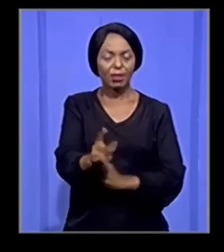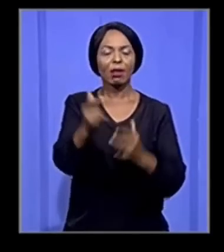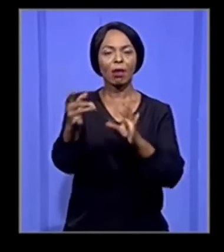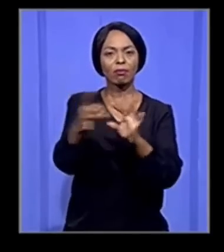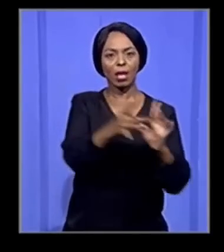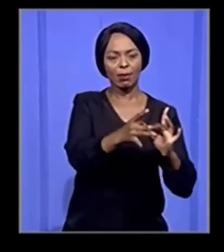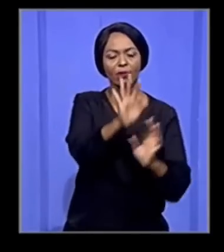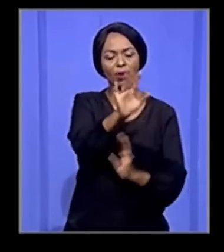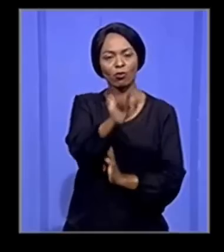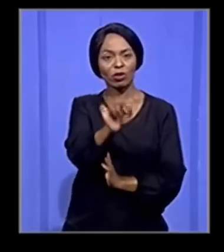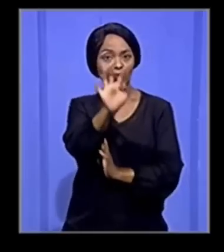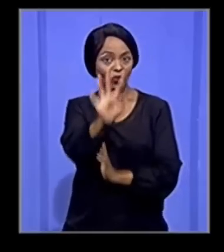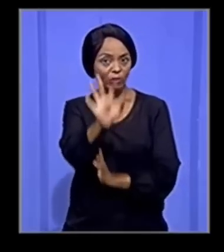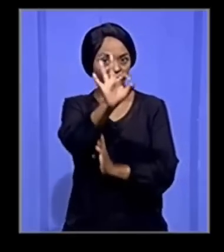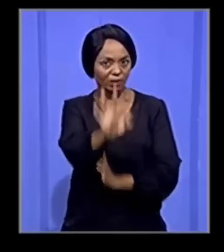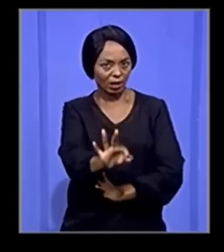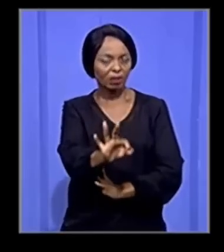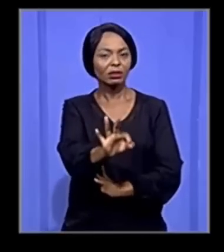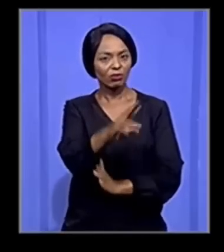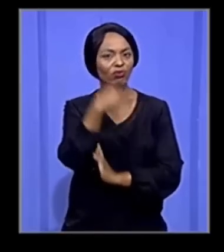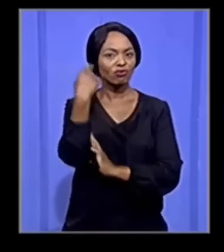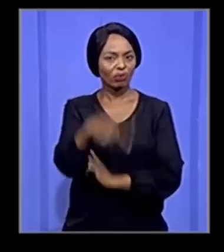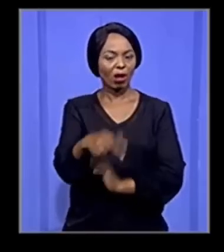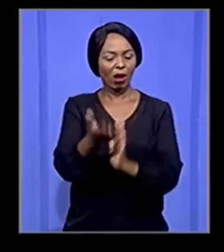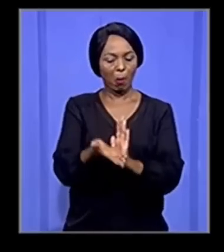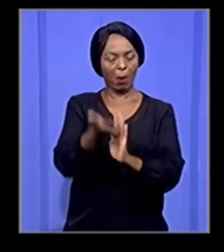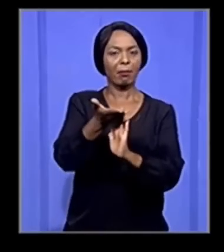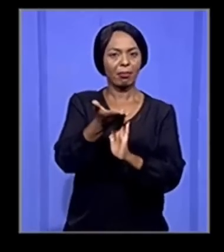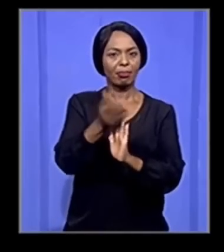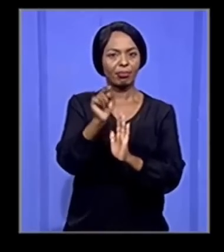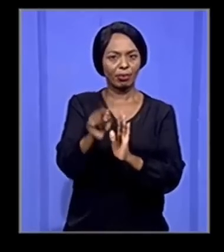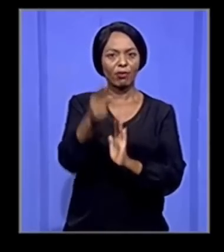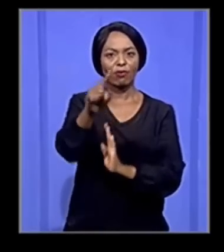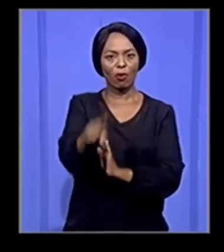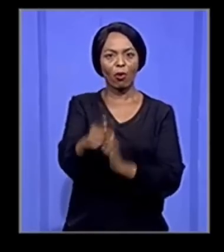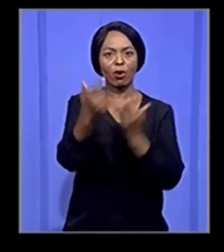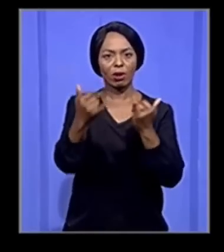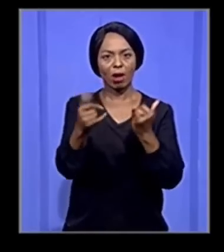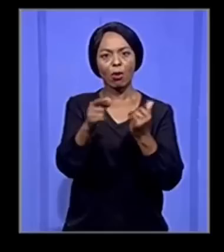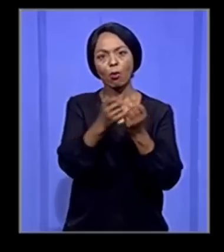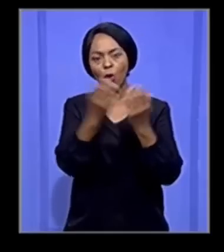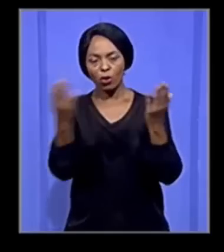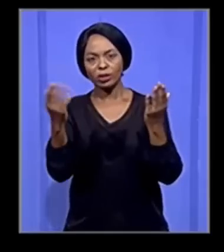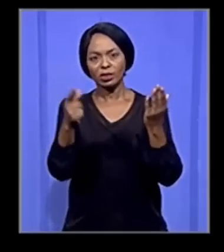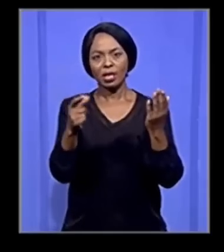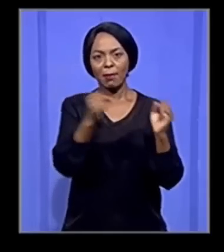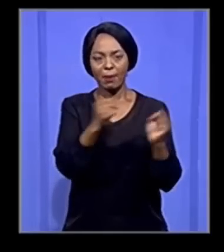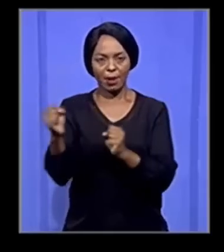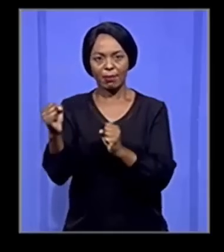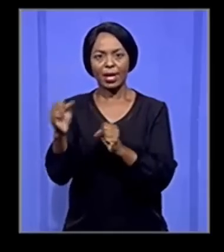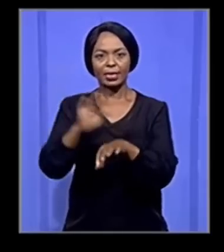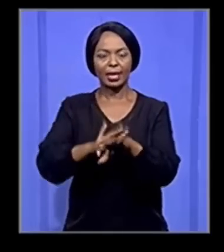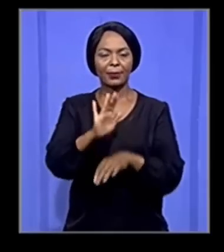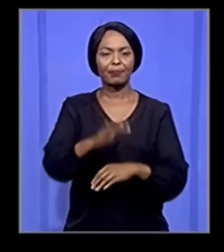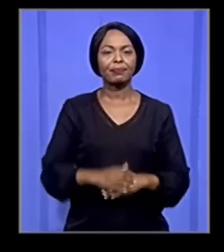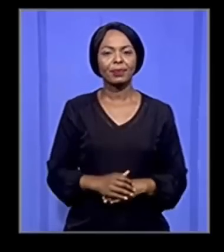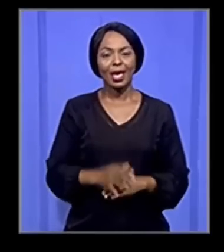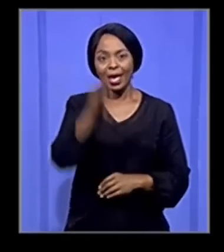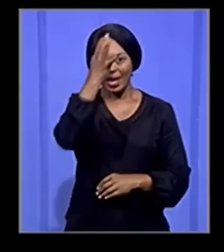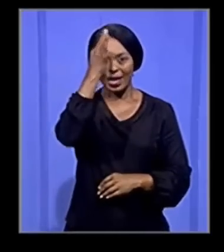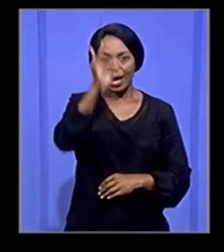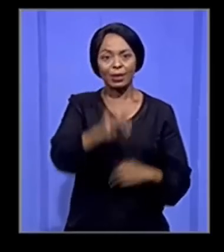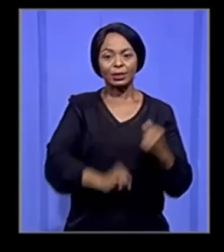a 5.4% real increase in capital outlays on average for the same period. Government civil